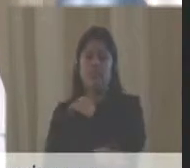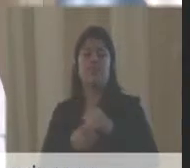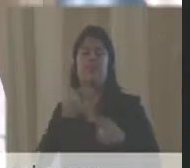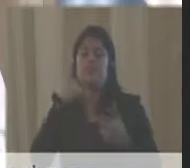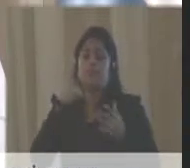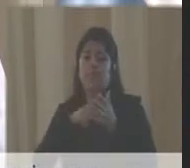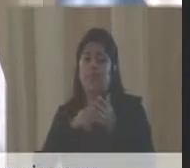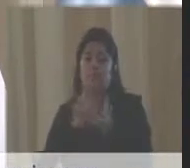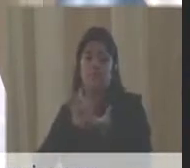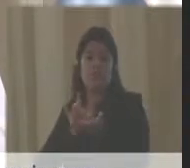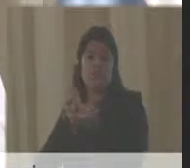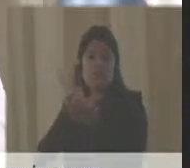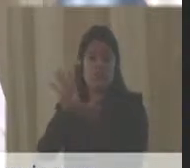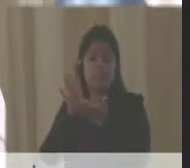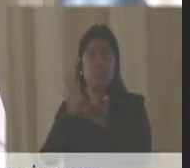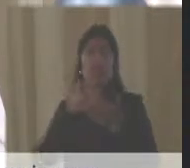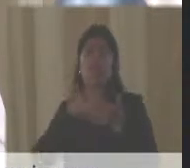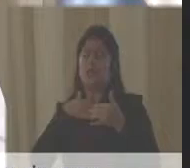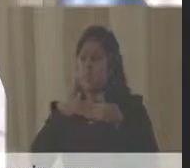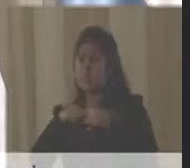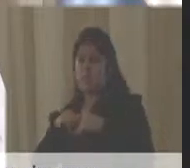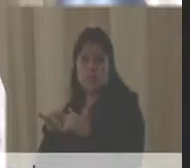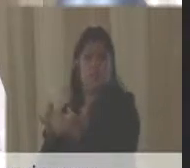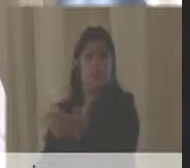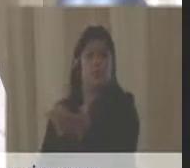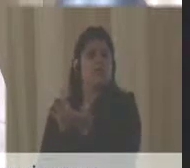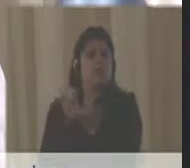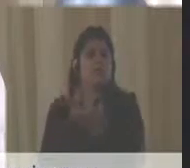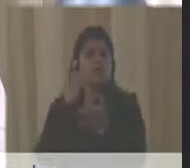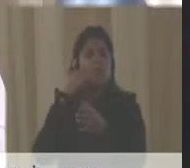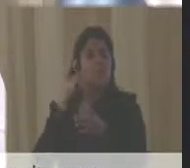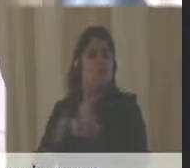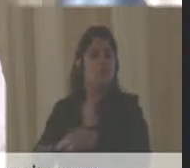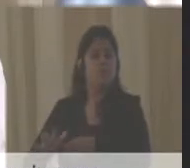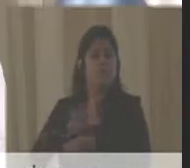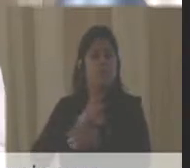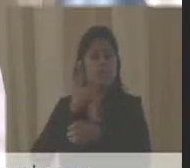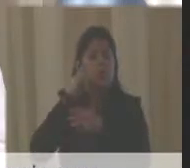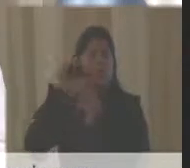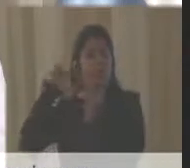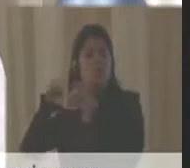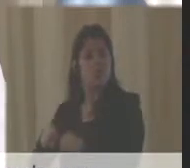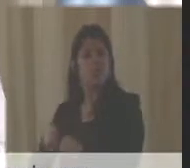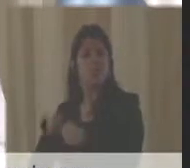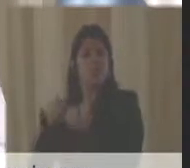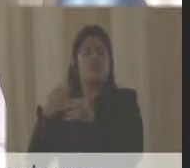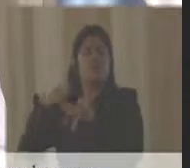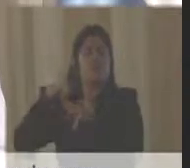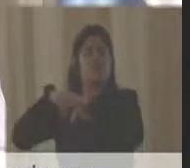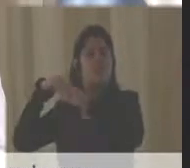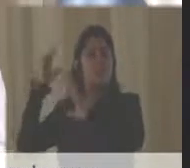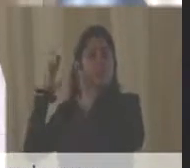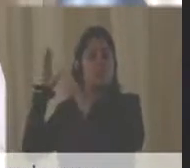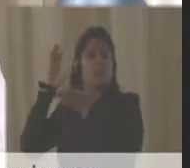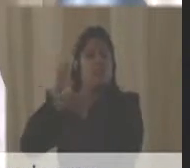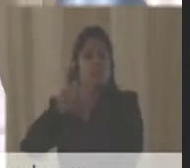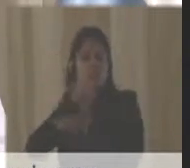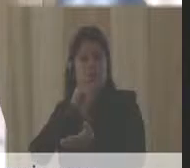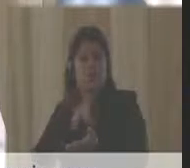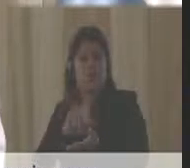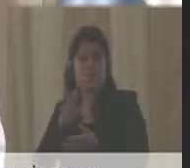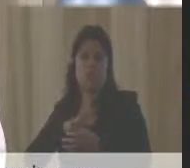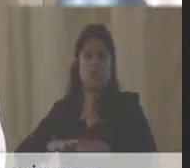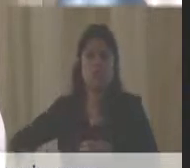were sent out, they were evicted, and they continue to be displaced from the spaces where they had been for centuries in the